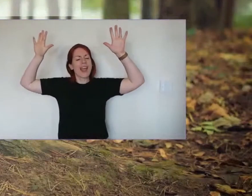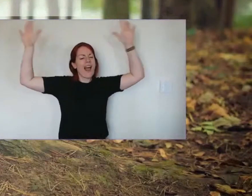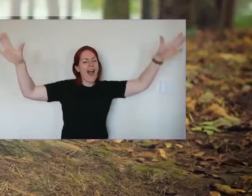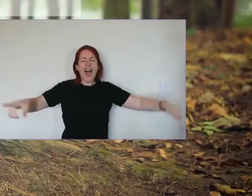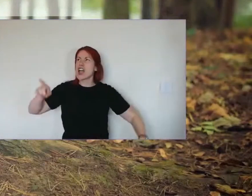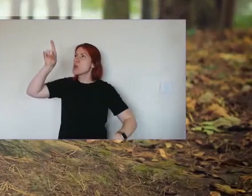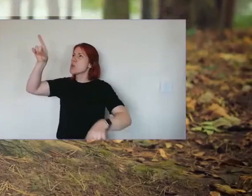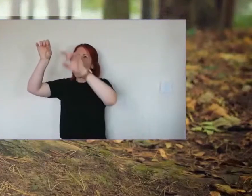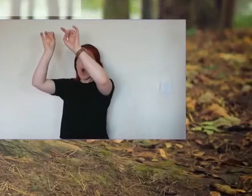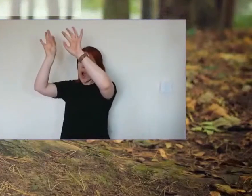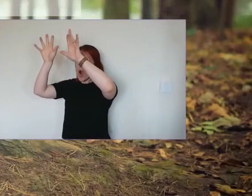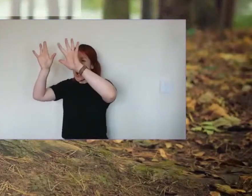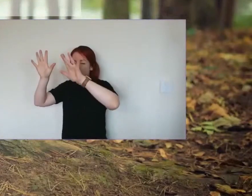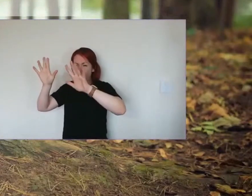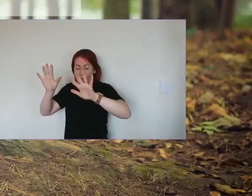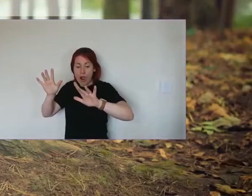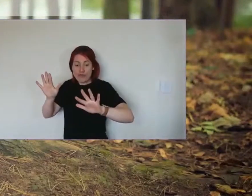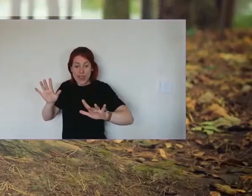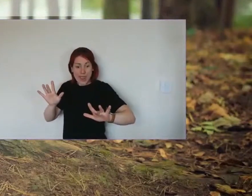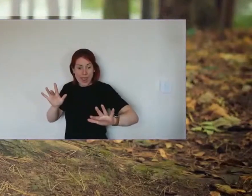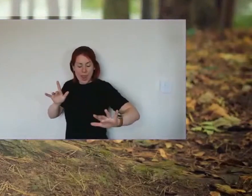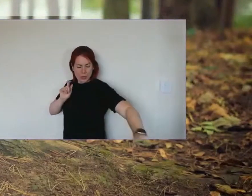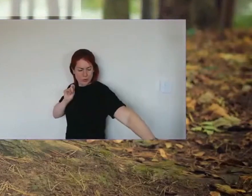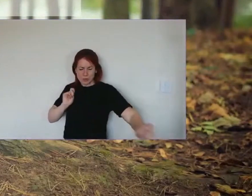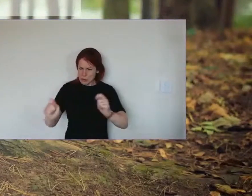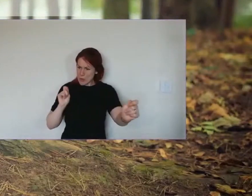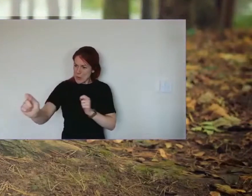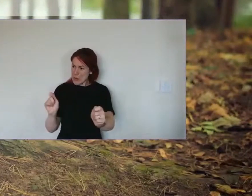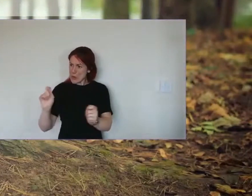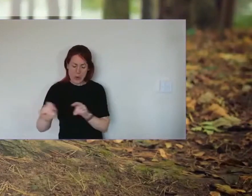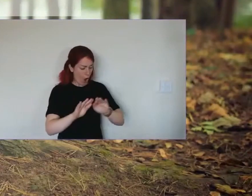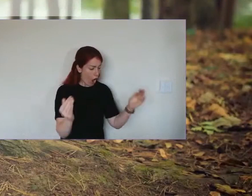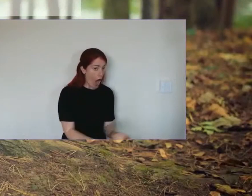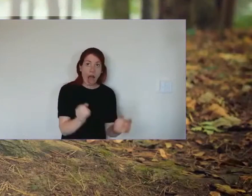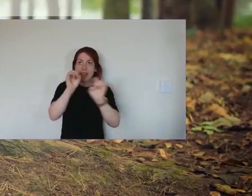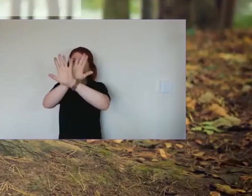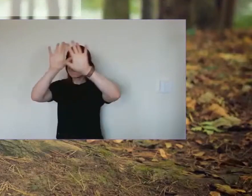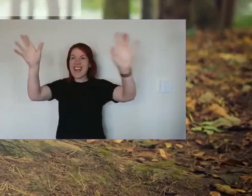Shake.